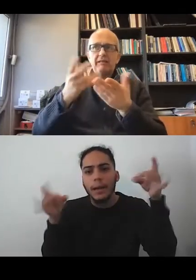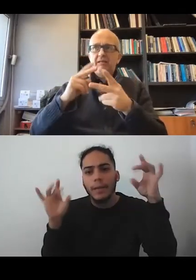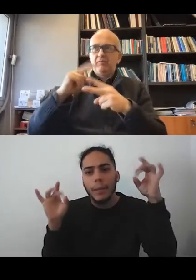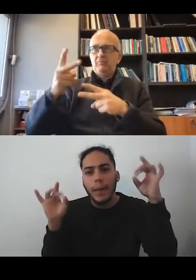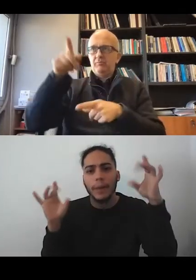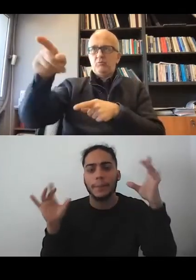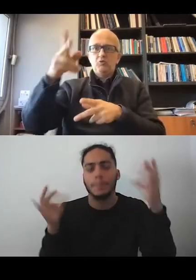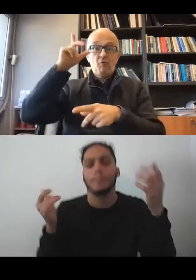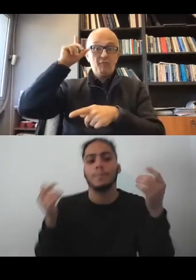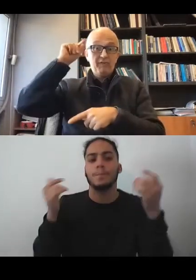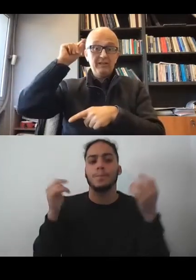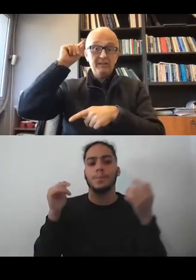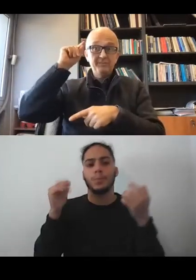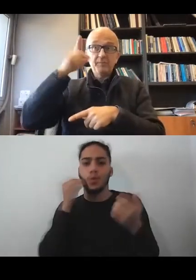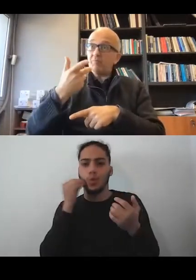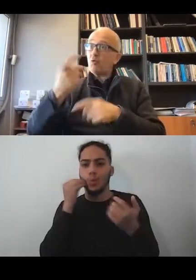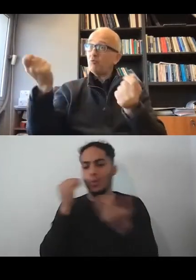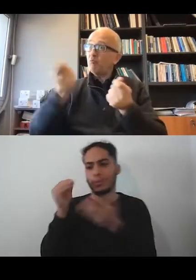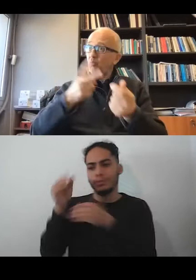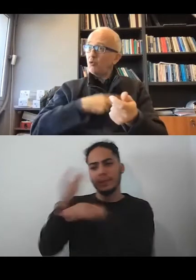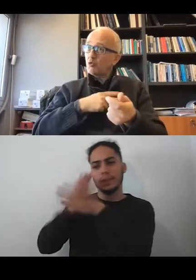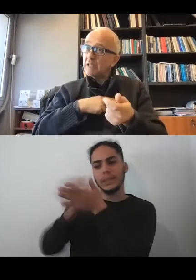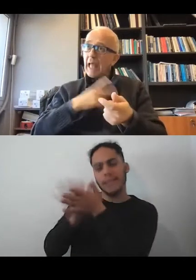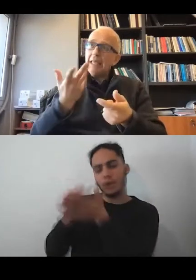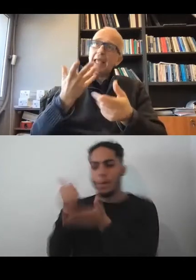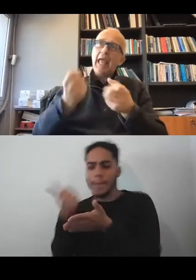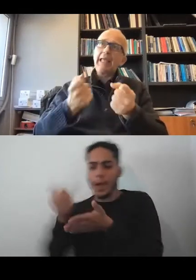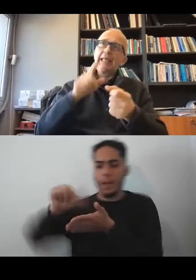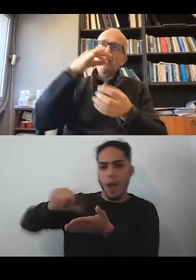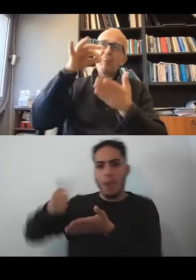on how well they performed.